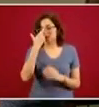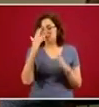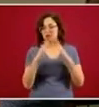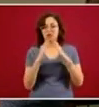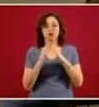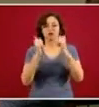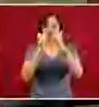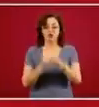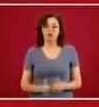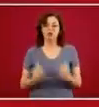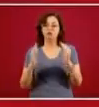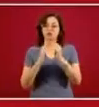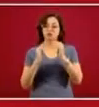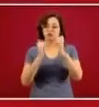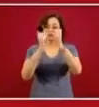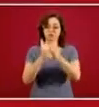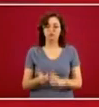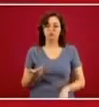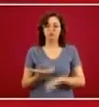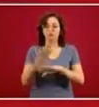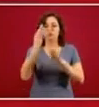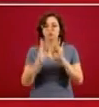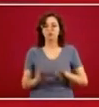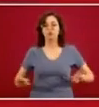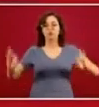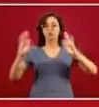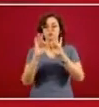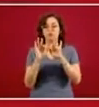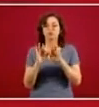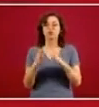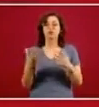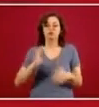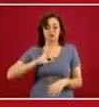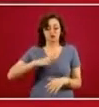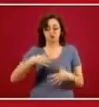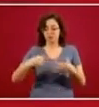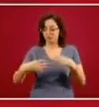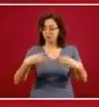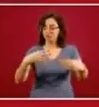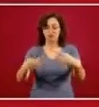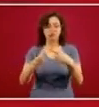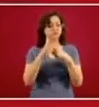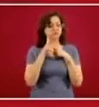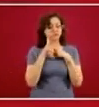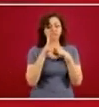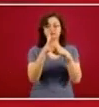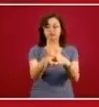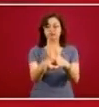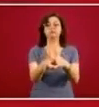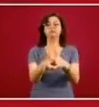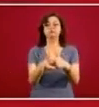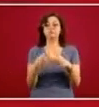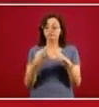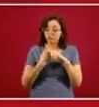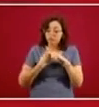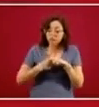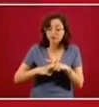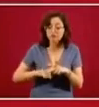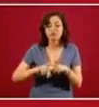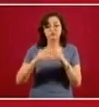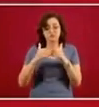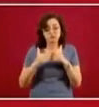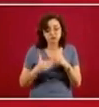That's it for today. We're out of time. Please do stay at home. Stay at home. This is very clear. Let me be very